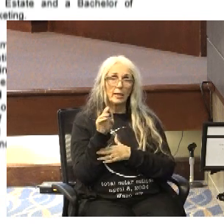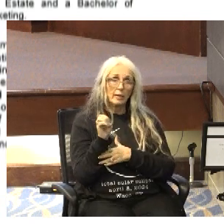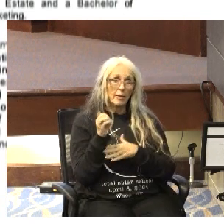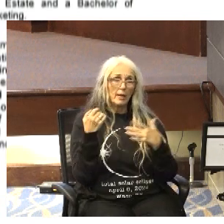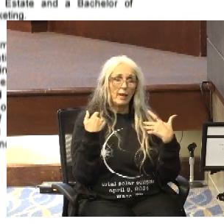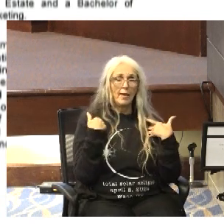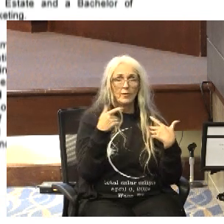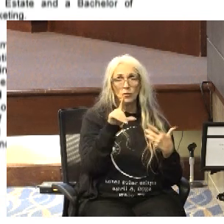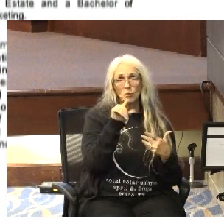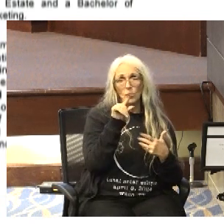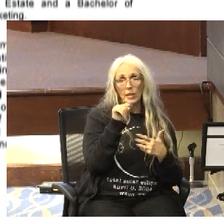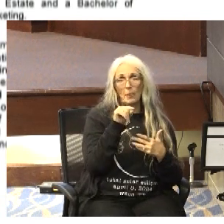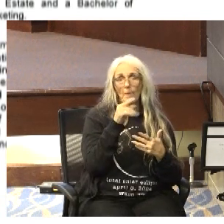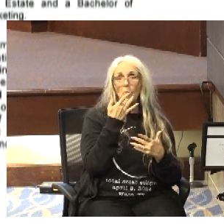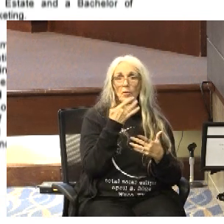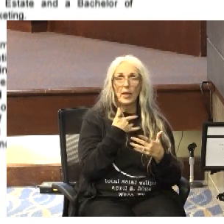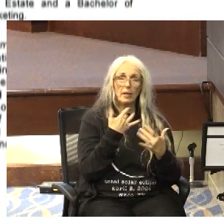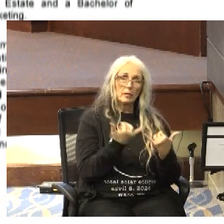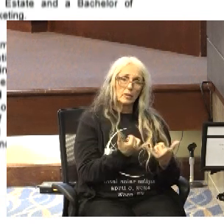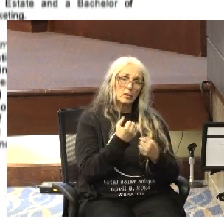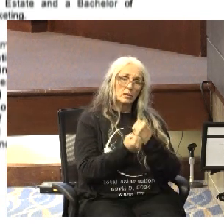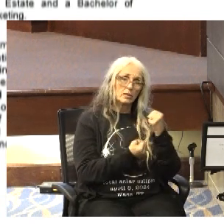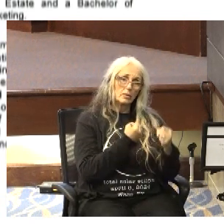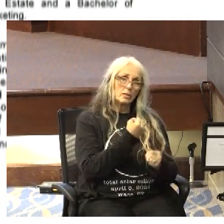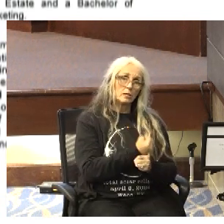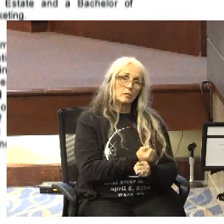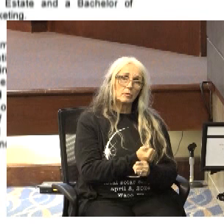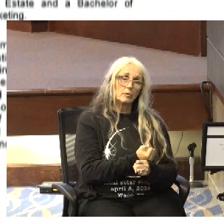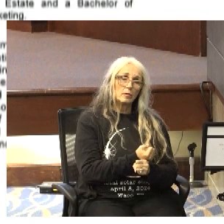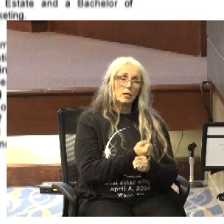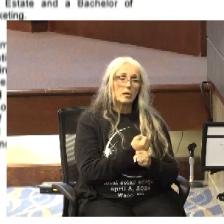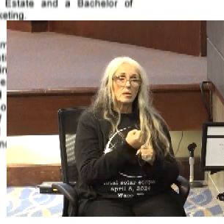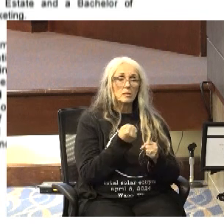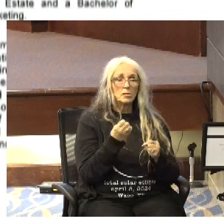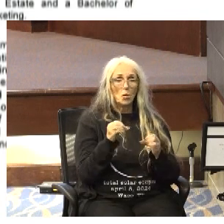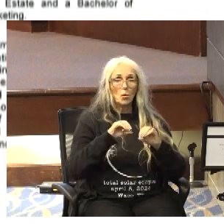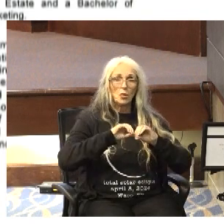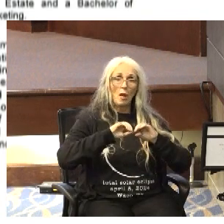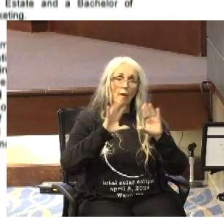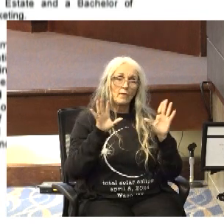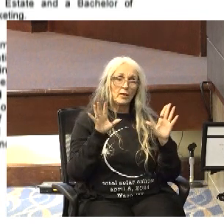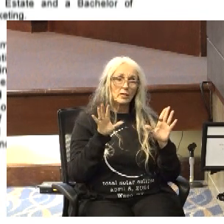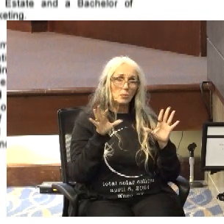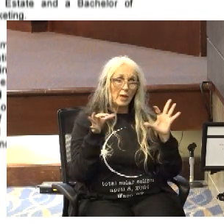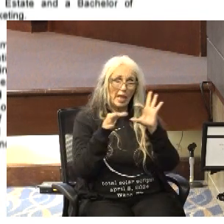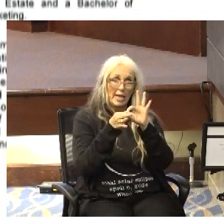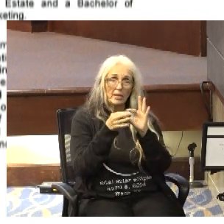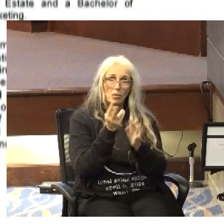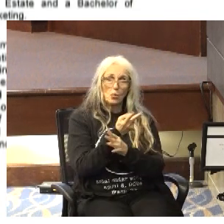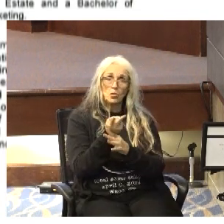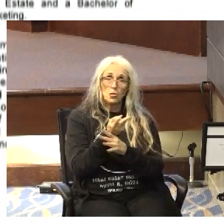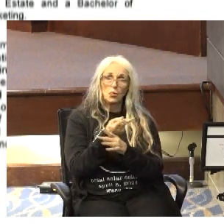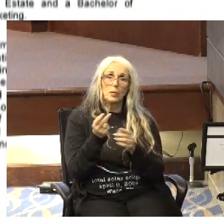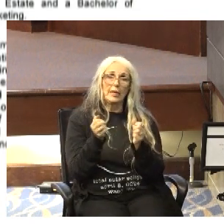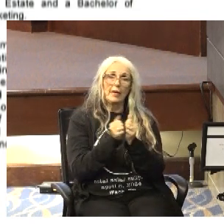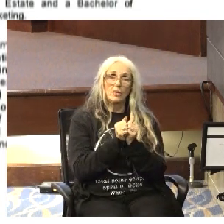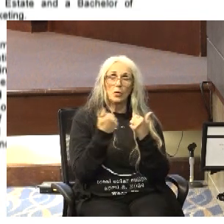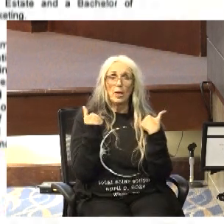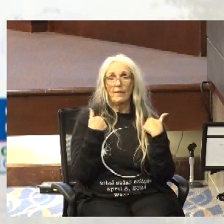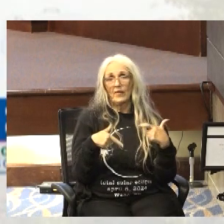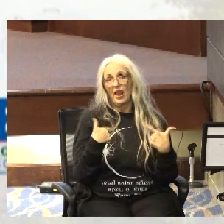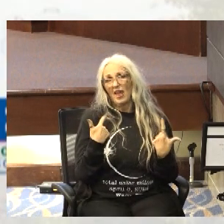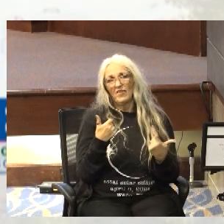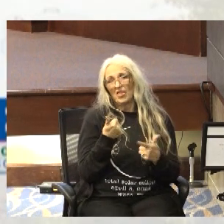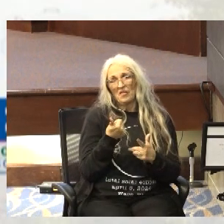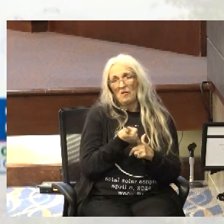this year. My youngest daughter was born 20 years ago, so we always link those two together, but they have a life of their own.